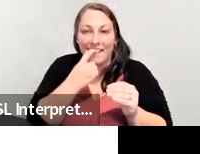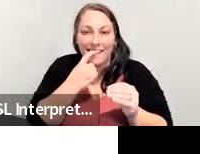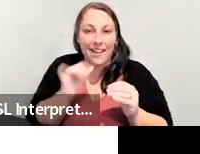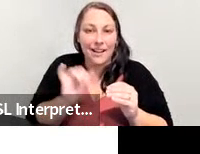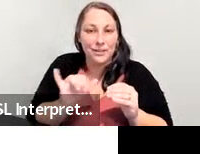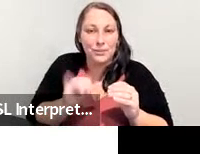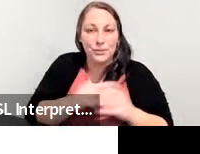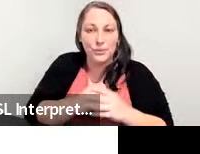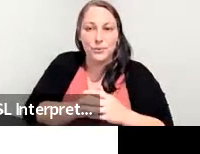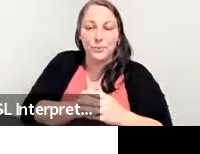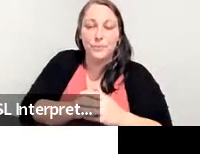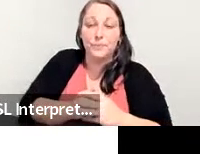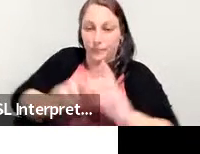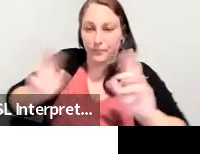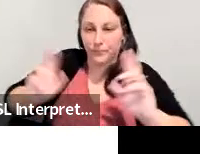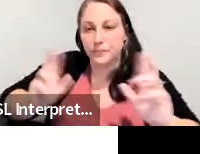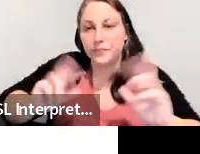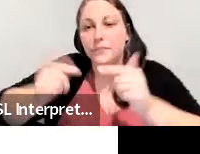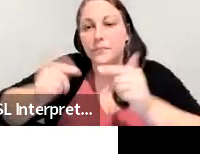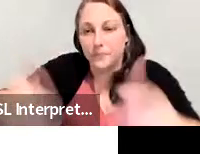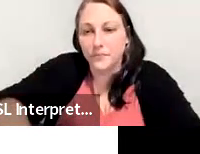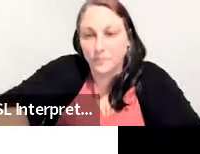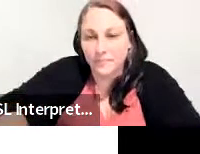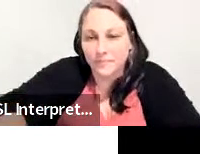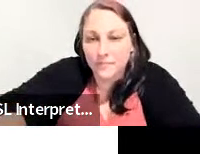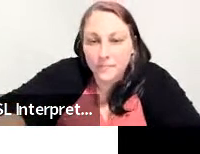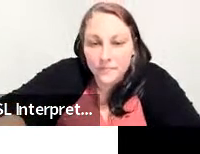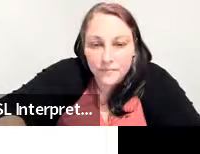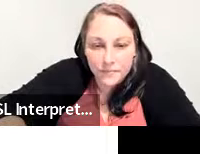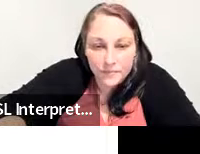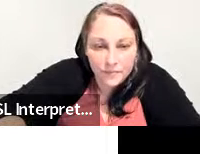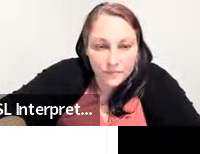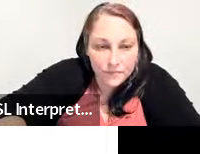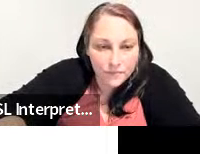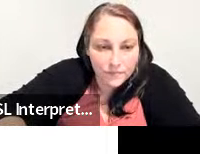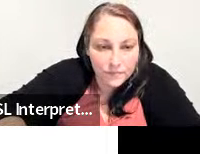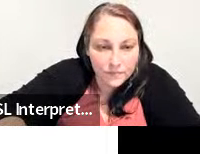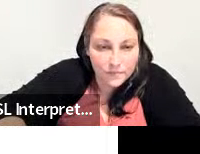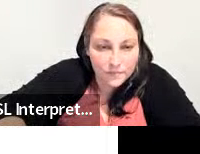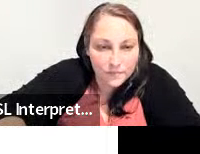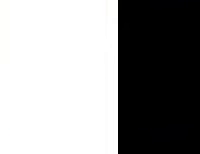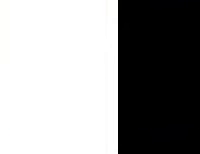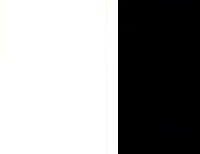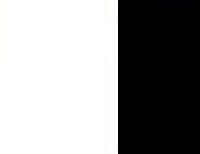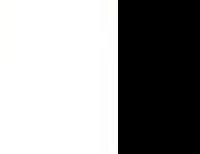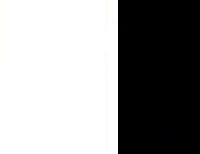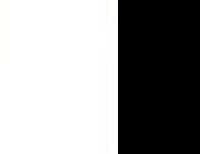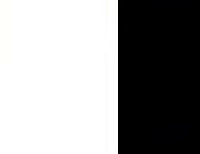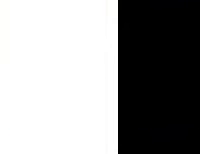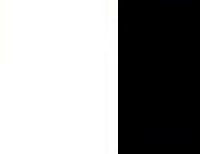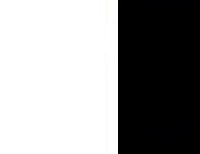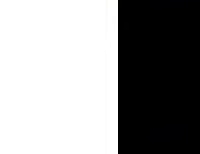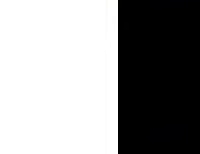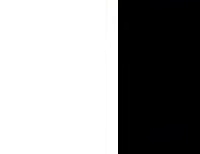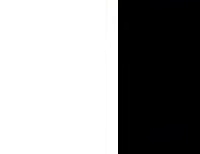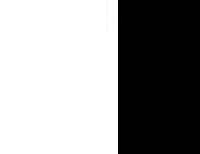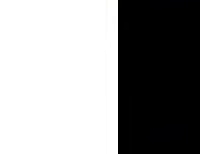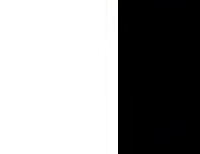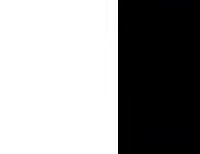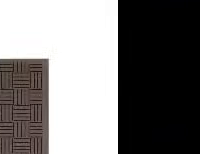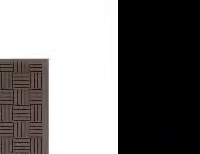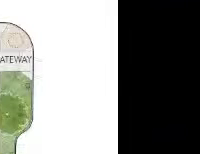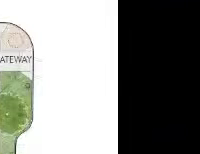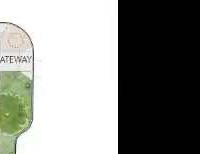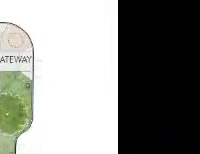a block long. Right. Could the person with the slides go back to those renderings? I think it was sure. So